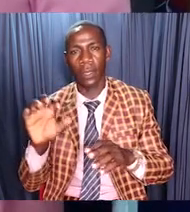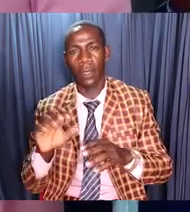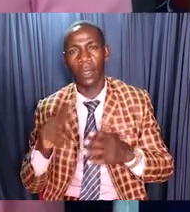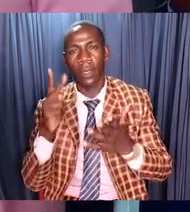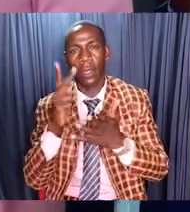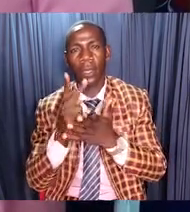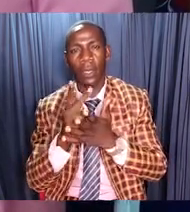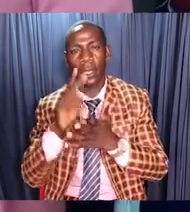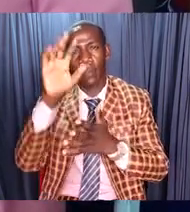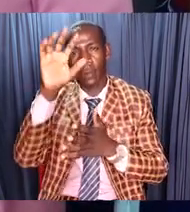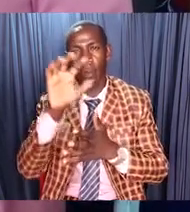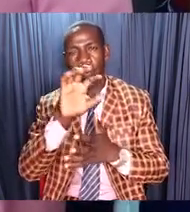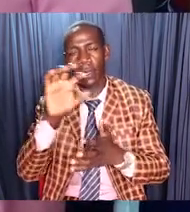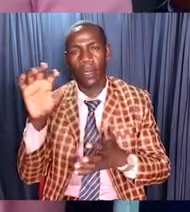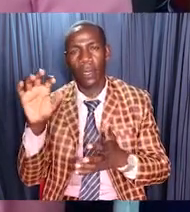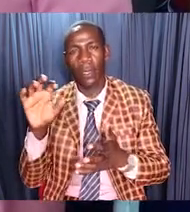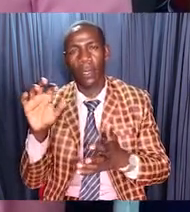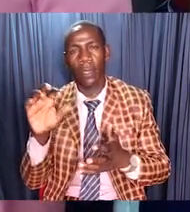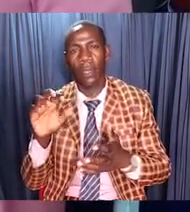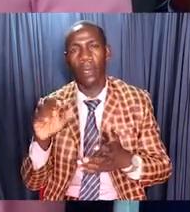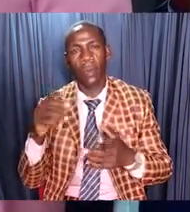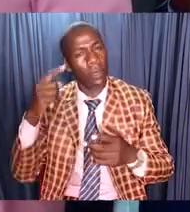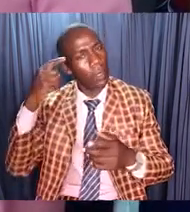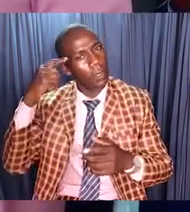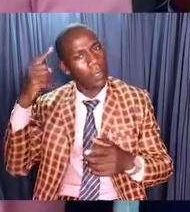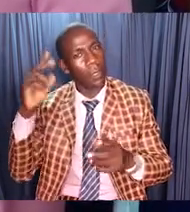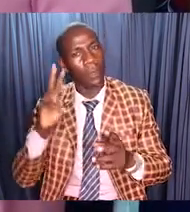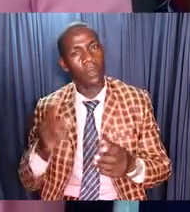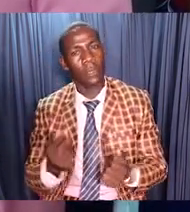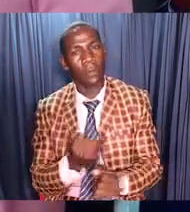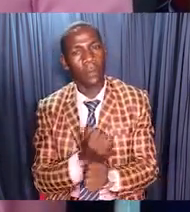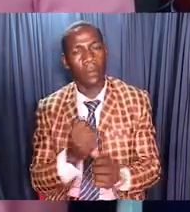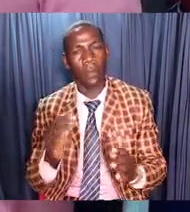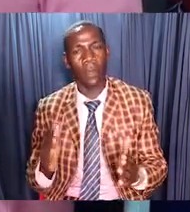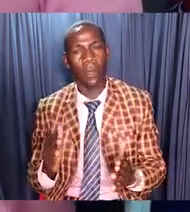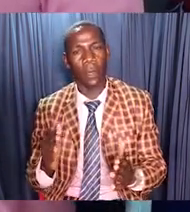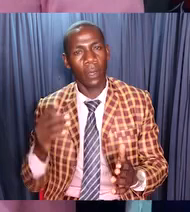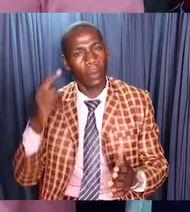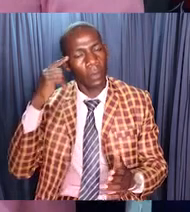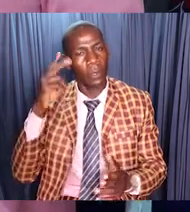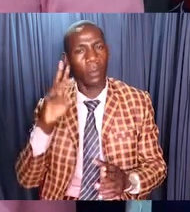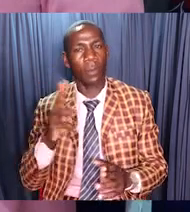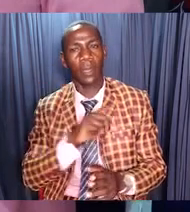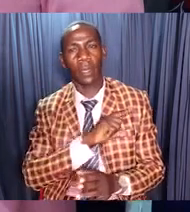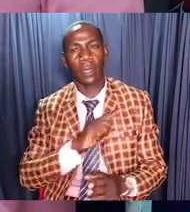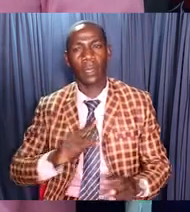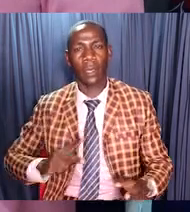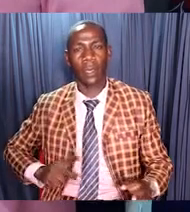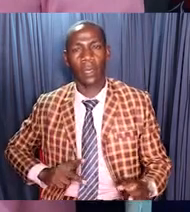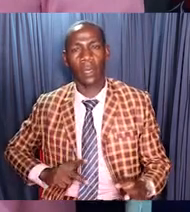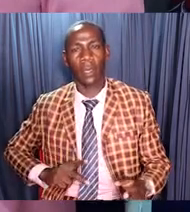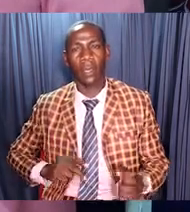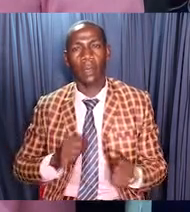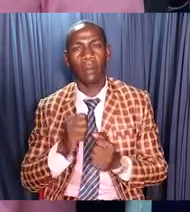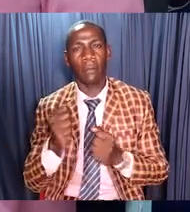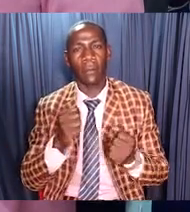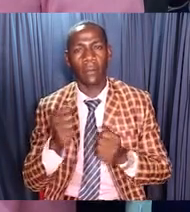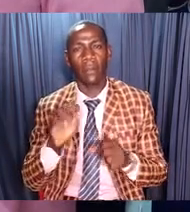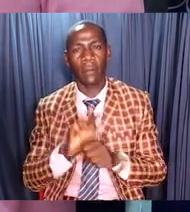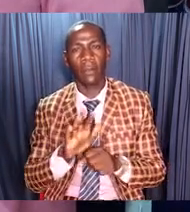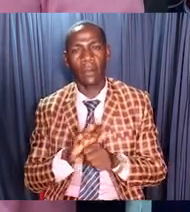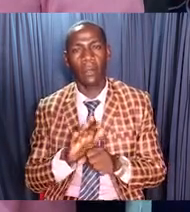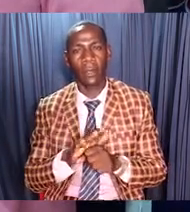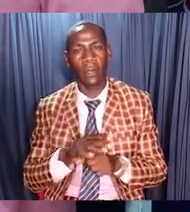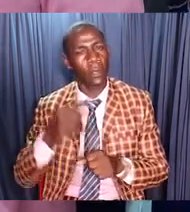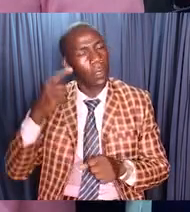Akawekwa msalabani. And put on the cross. Nidhani atakuwa mwokozi. We thought he was the savior. Nidhani atakuwa mfalme. We thought he'll be the king. Wamejaa vita. They were full of